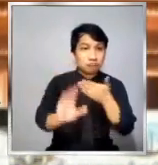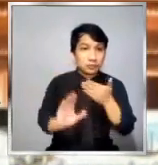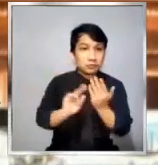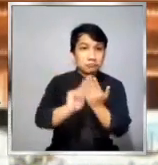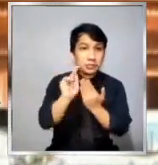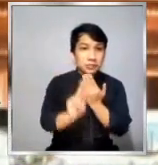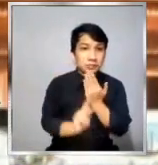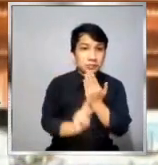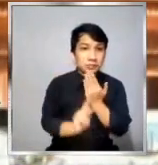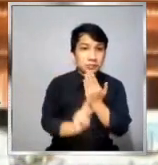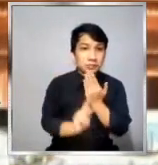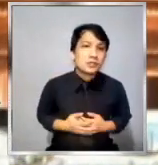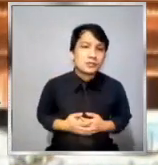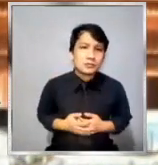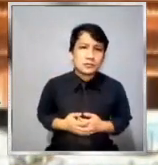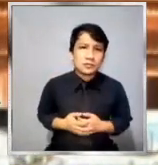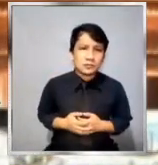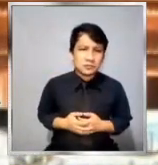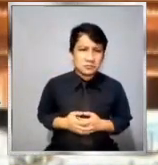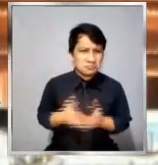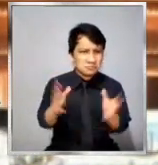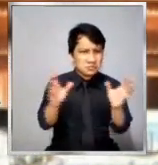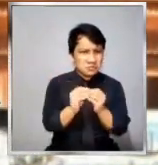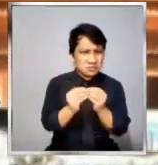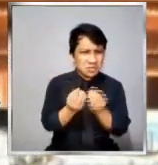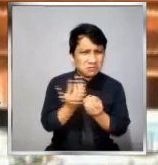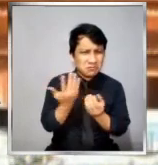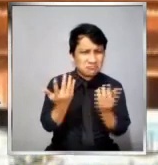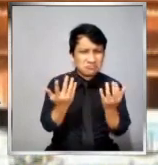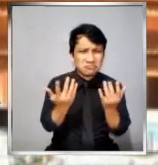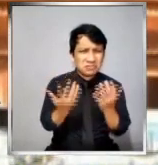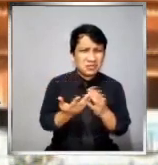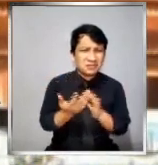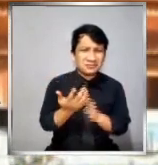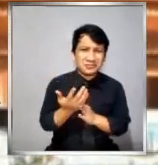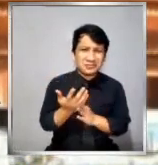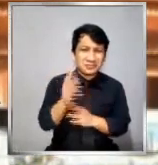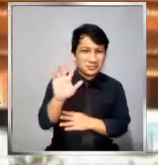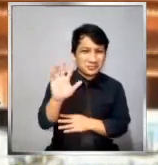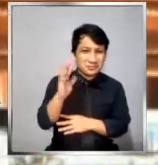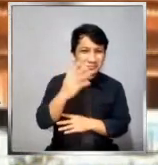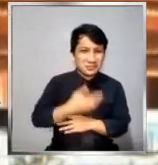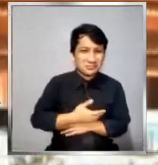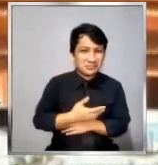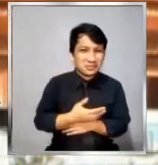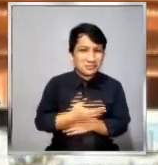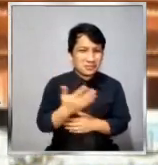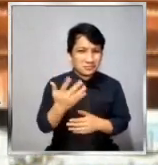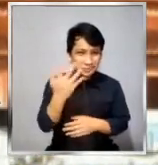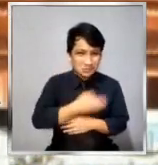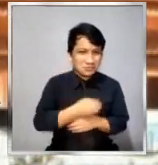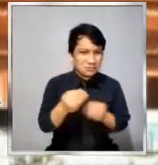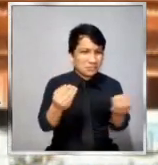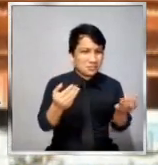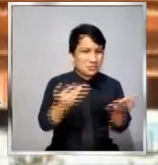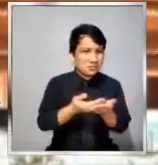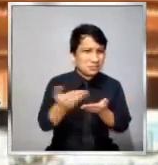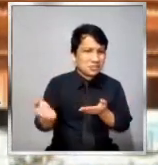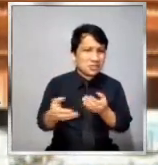At di ba abot siya sige na limang page, magbili tayo. Eh ano mo lang,